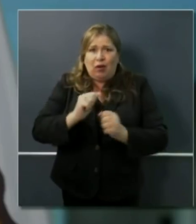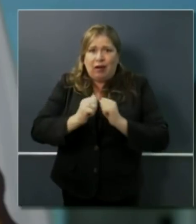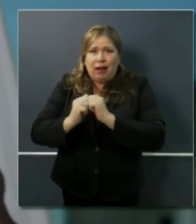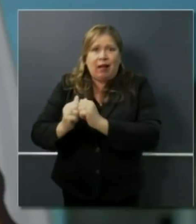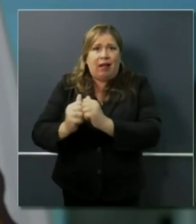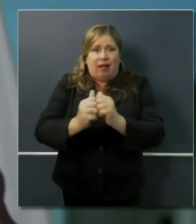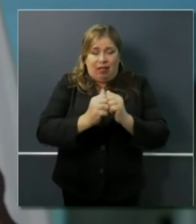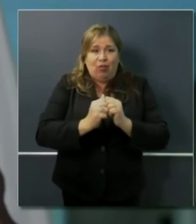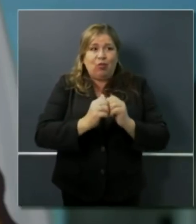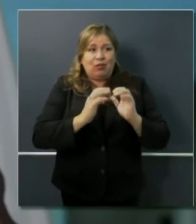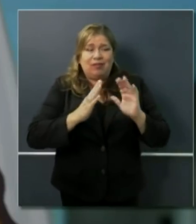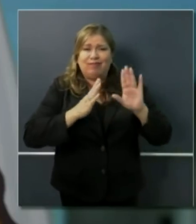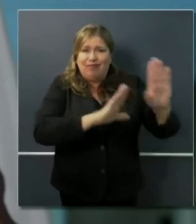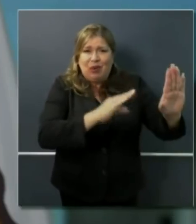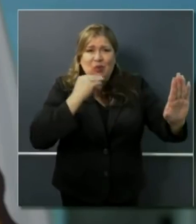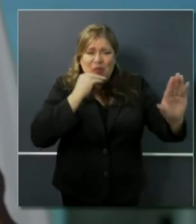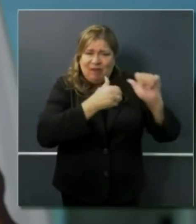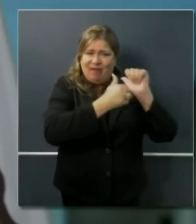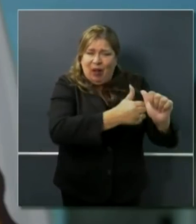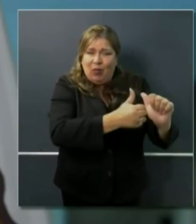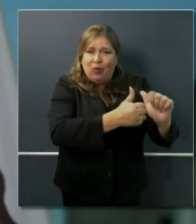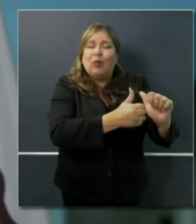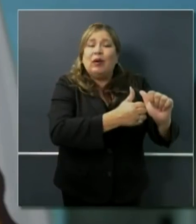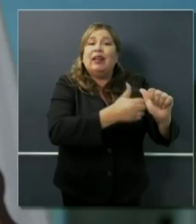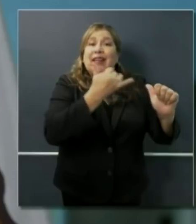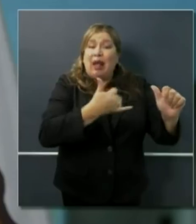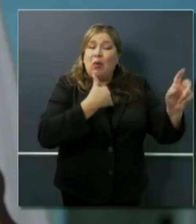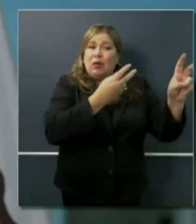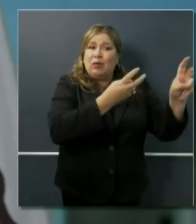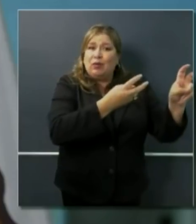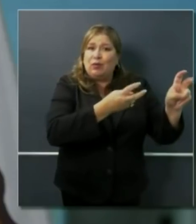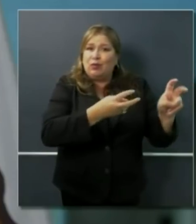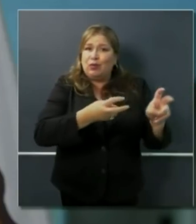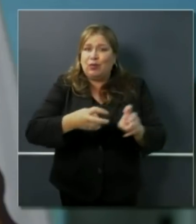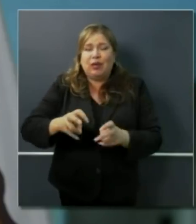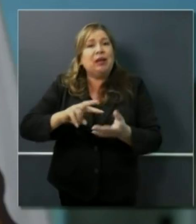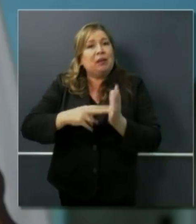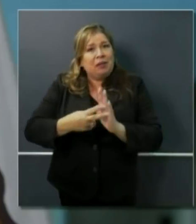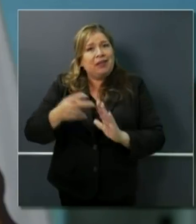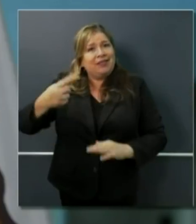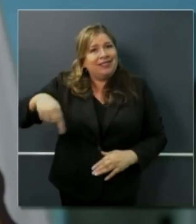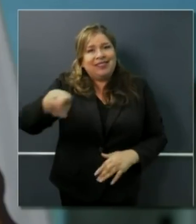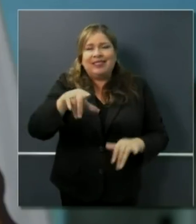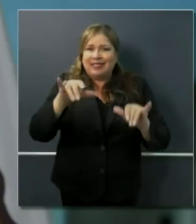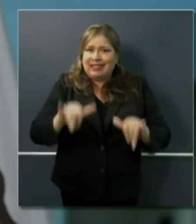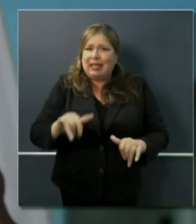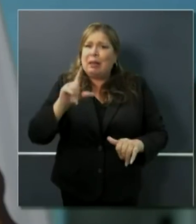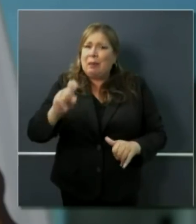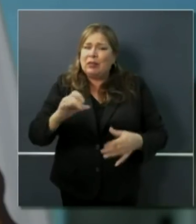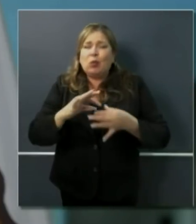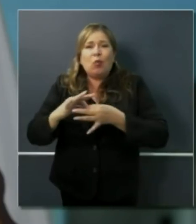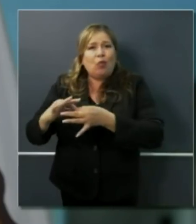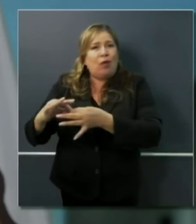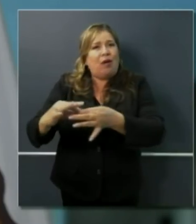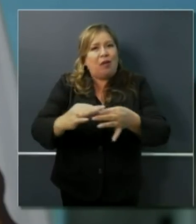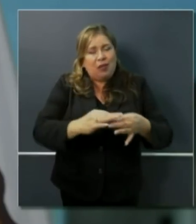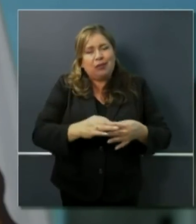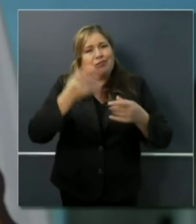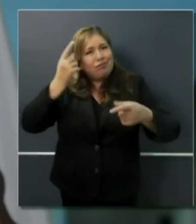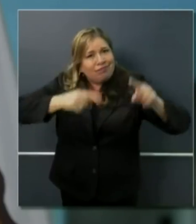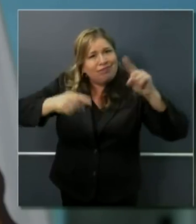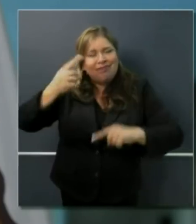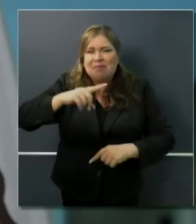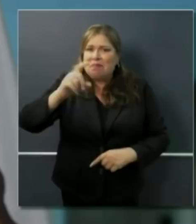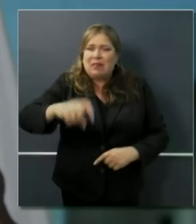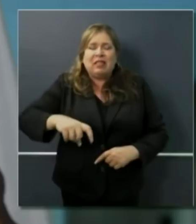this, it's incumbent we take that same spirit of collaboration, cooperation, that guiding spirit of unity and